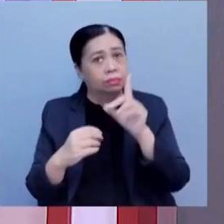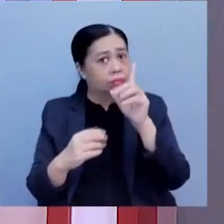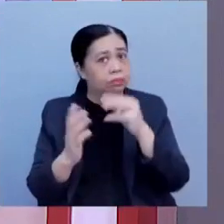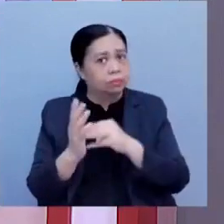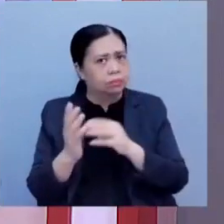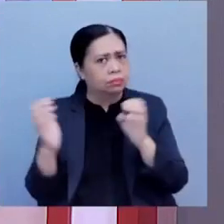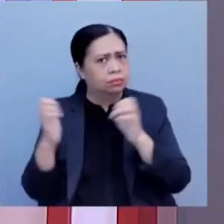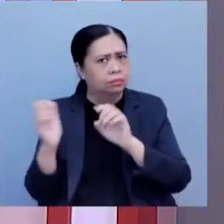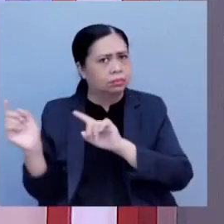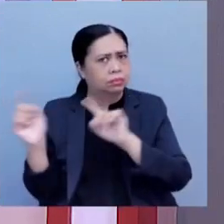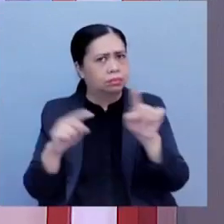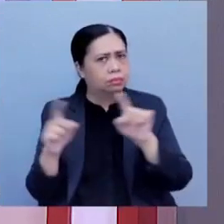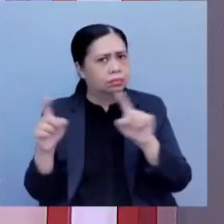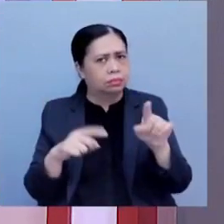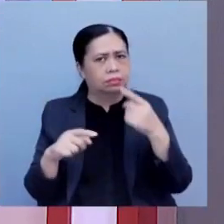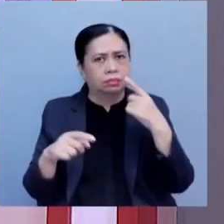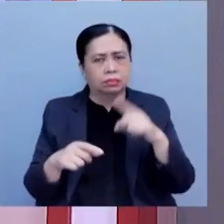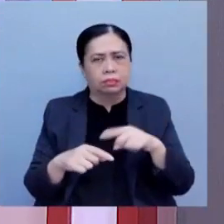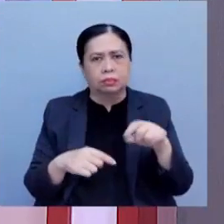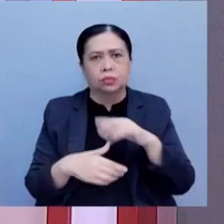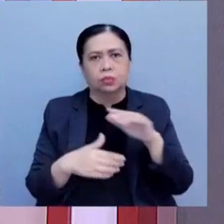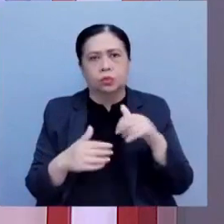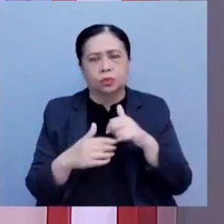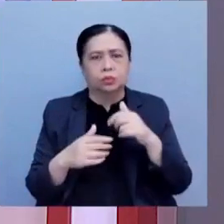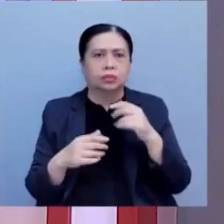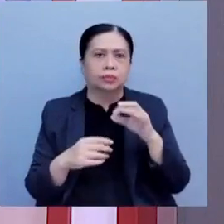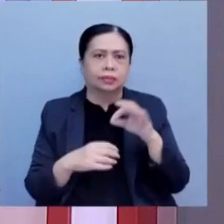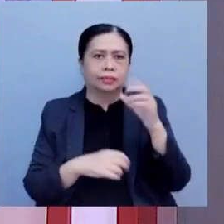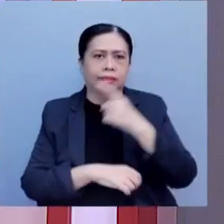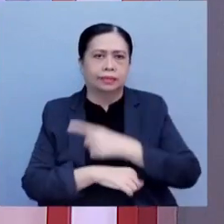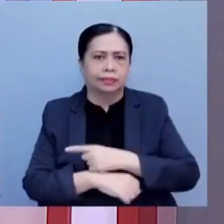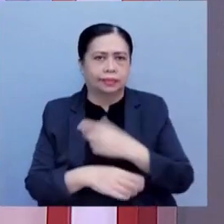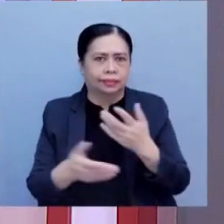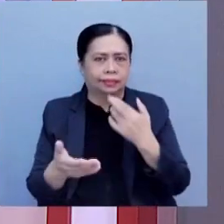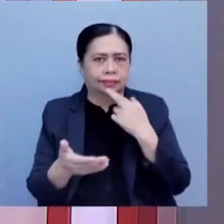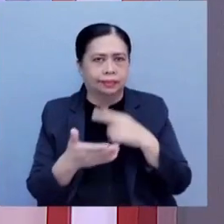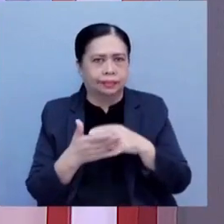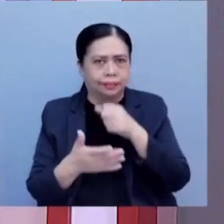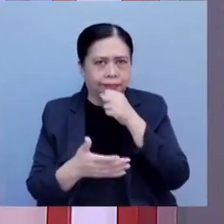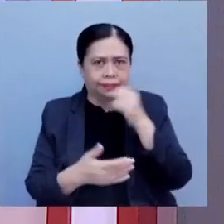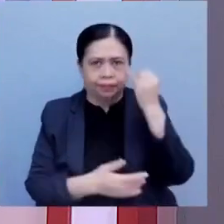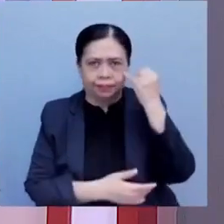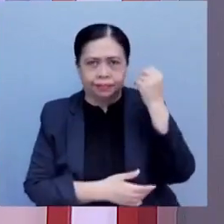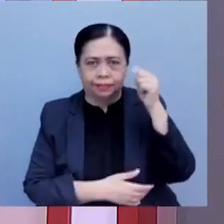to visit for the upcoming All Saints Day. Jeffrey Ernaez is there with the latest. Jeffrey.